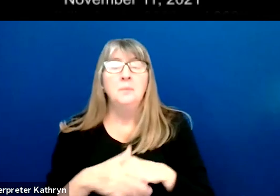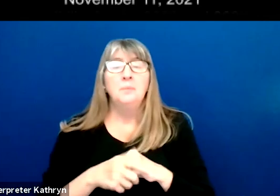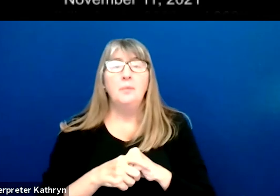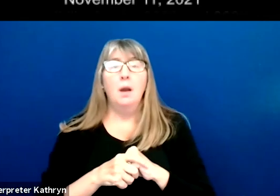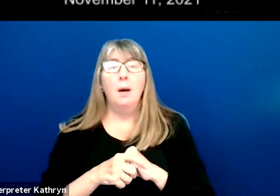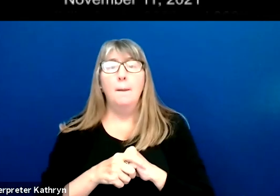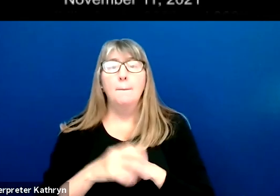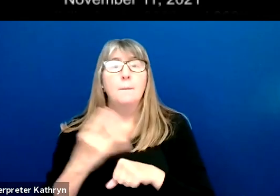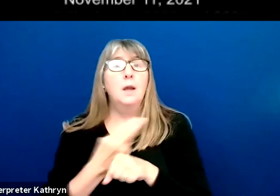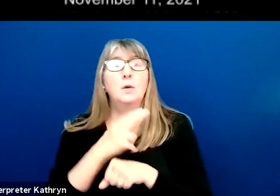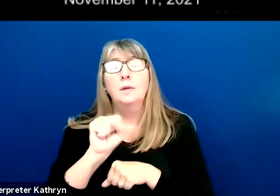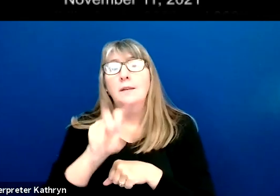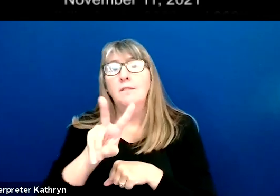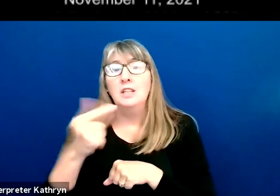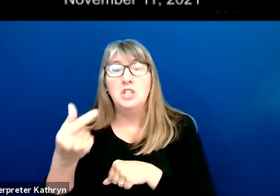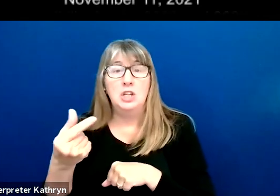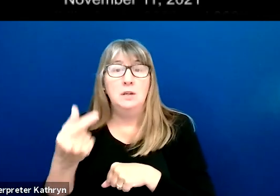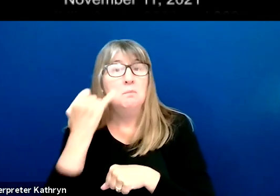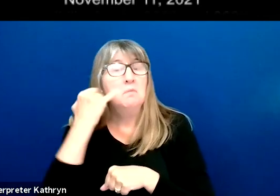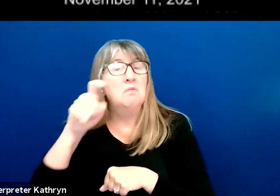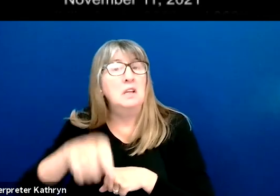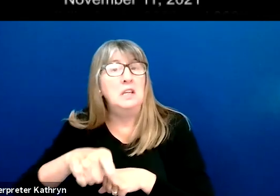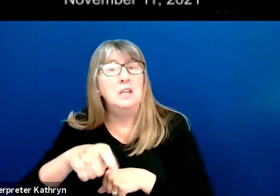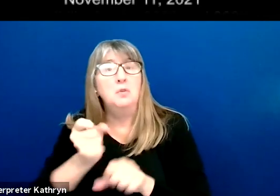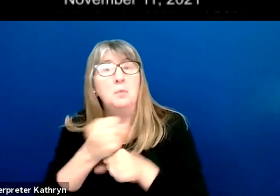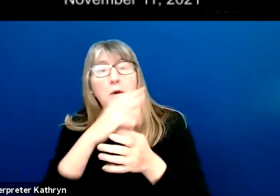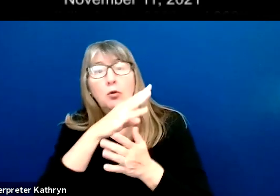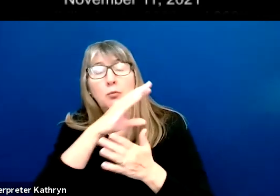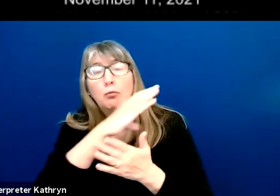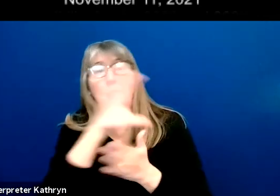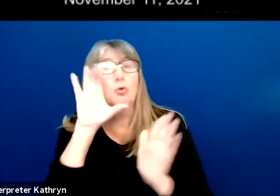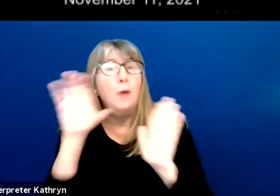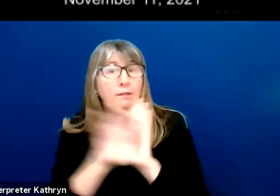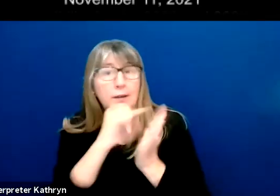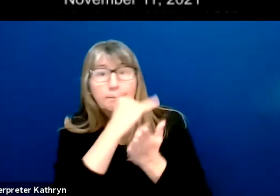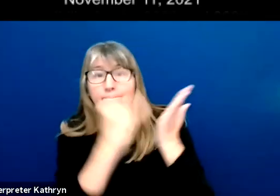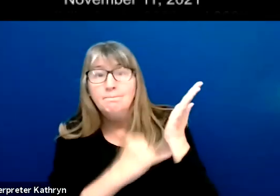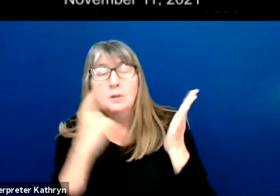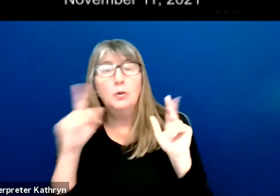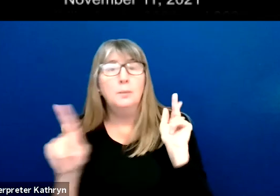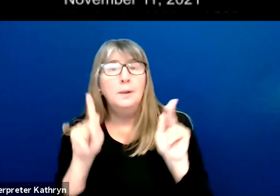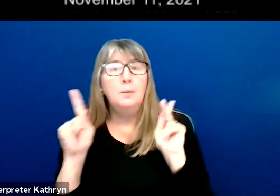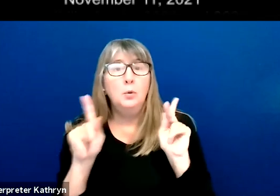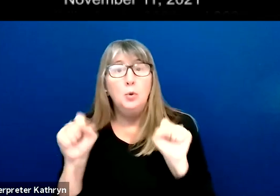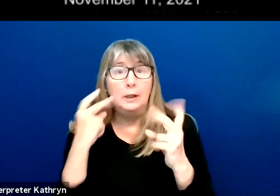I use SVG if I need to render graphics for folks who can